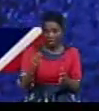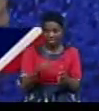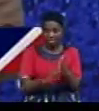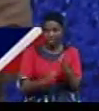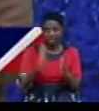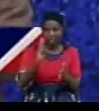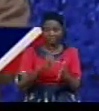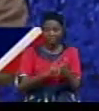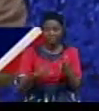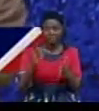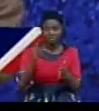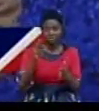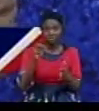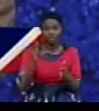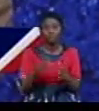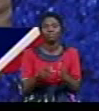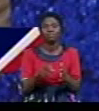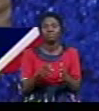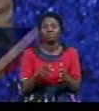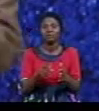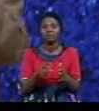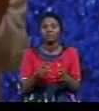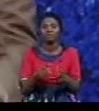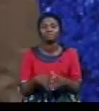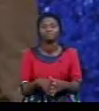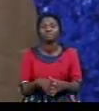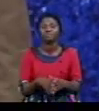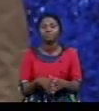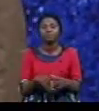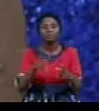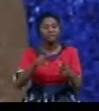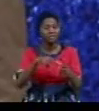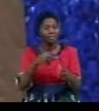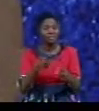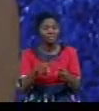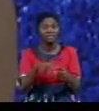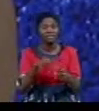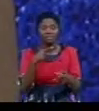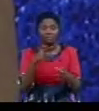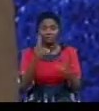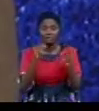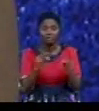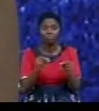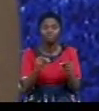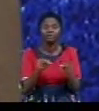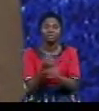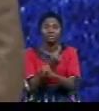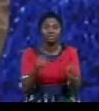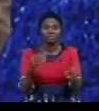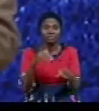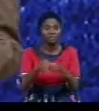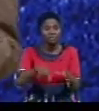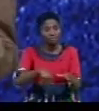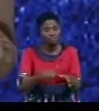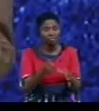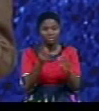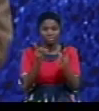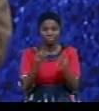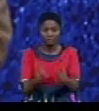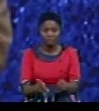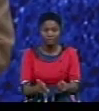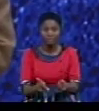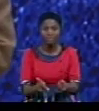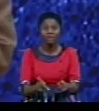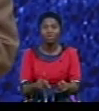12 neither is there salvation in any other but there is none other name under Heaven giving